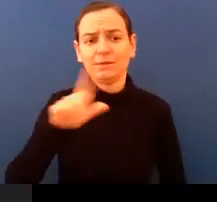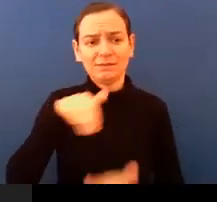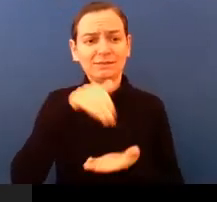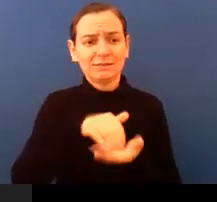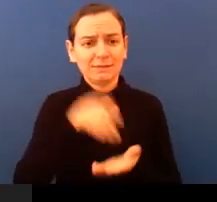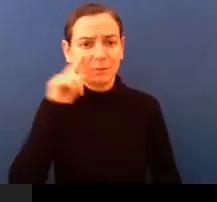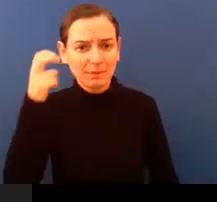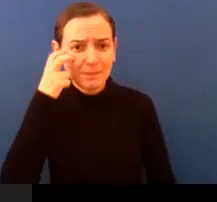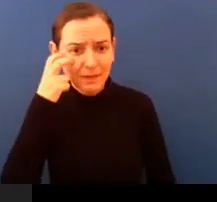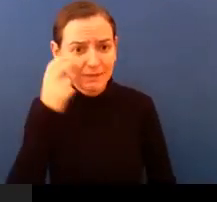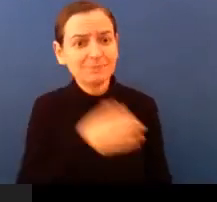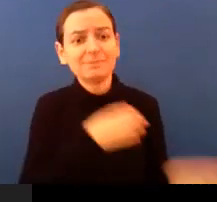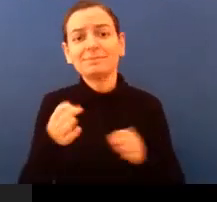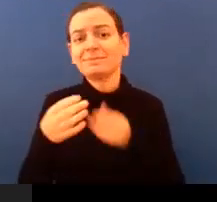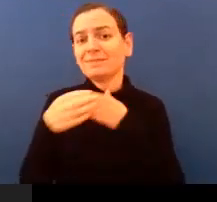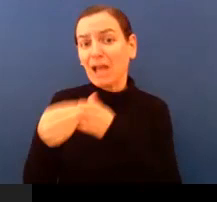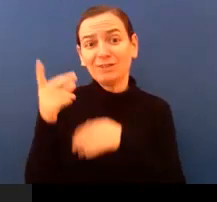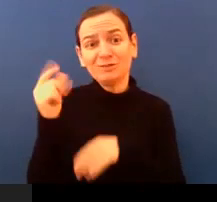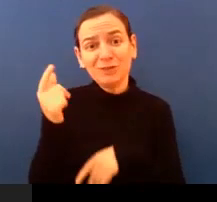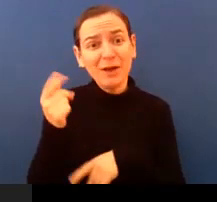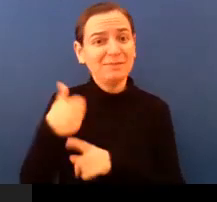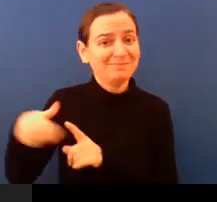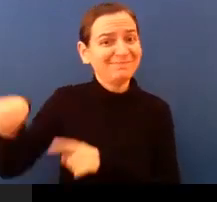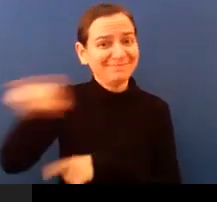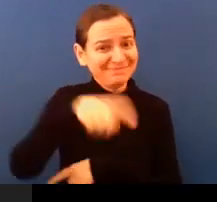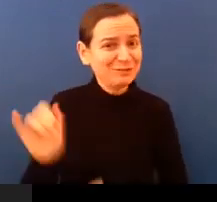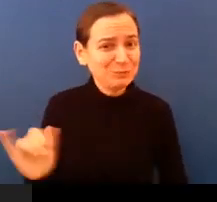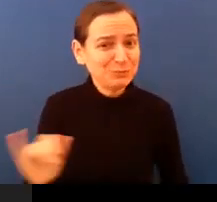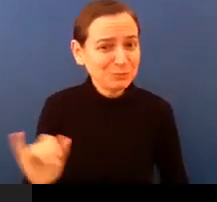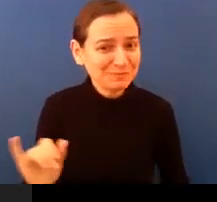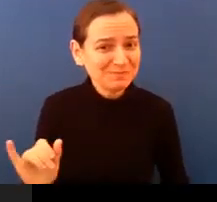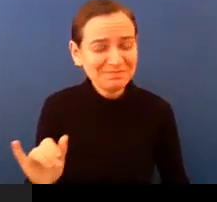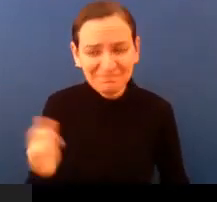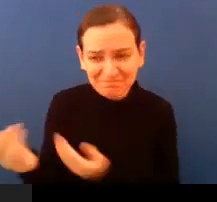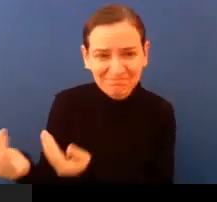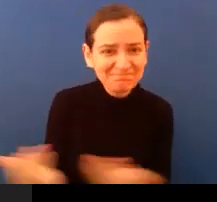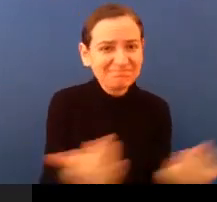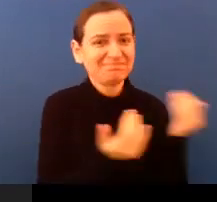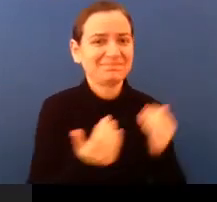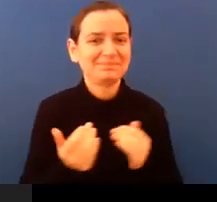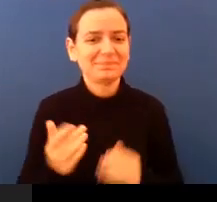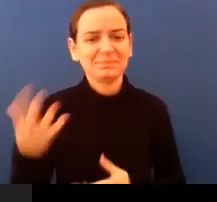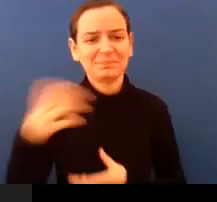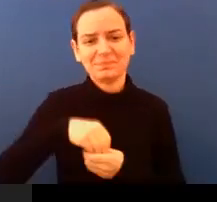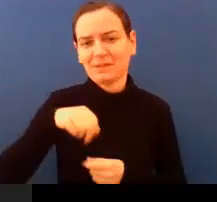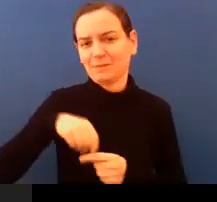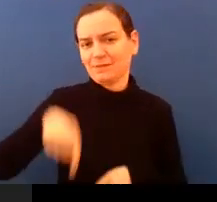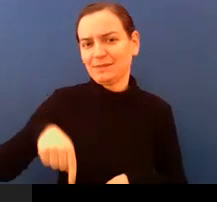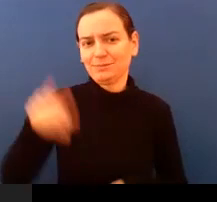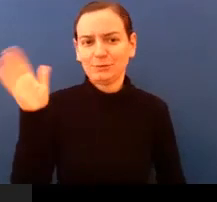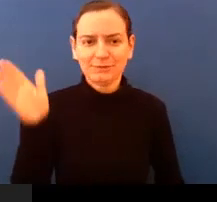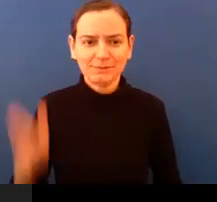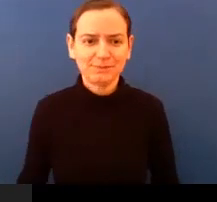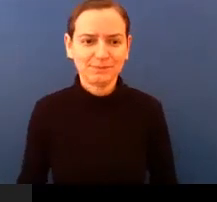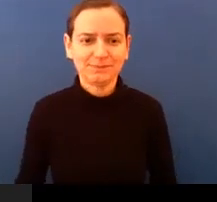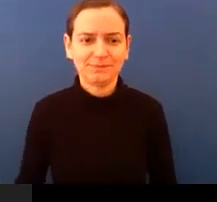Our department has developed a series of O&M presentations which have been and will be continuing through March.